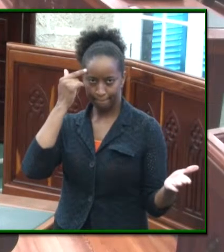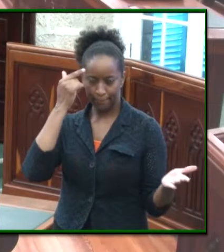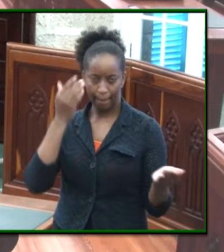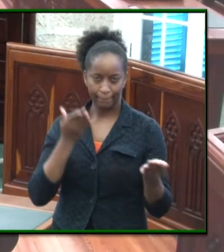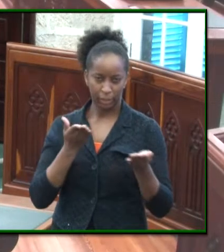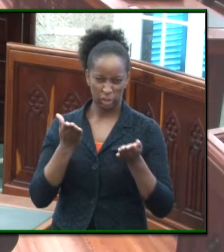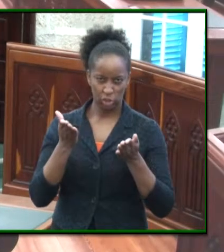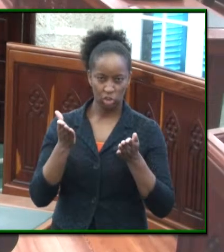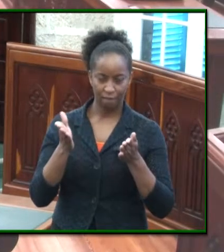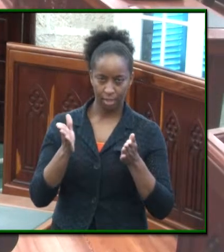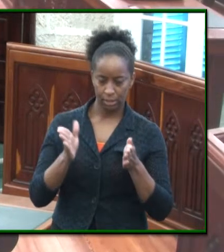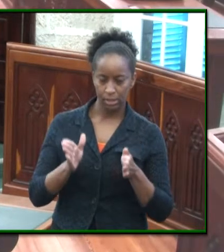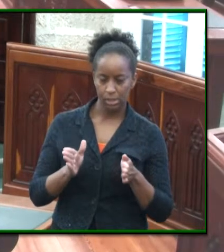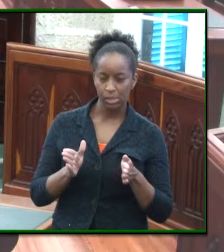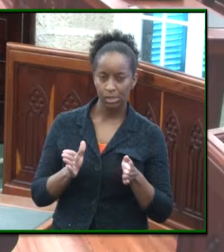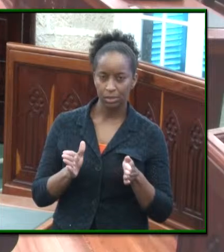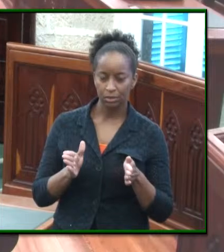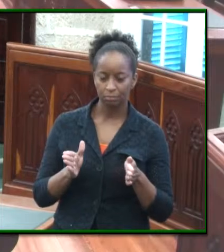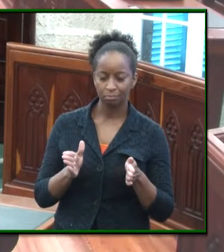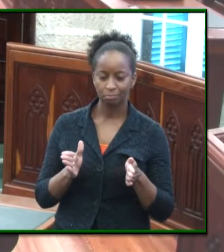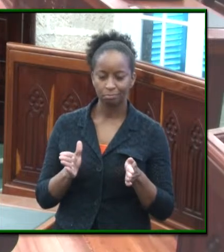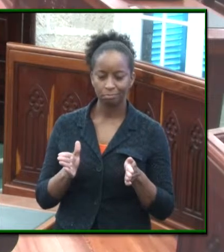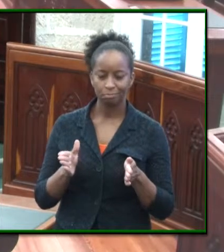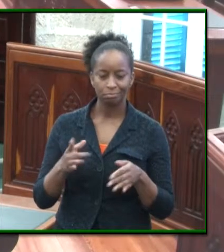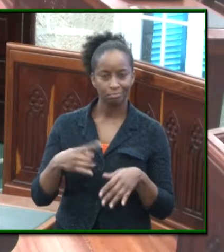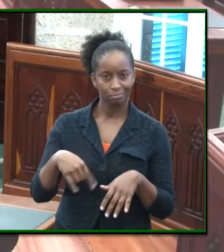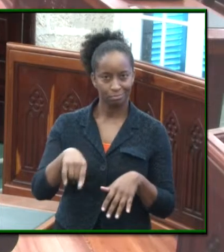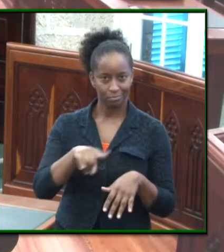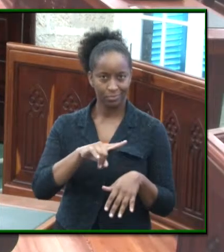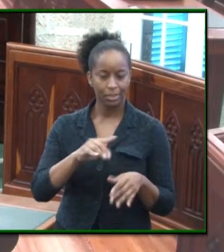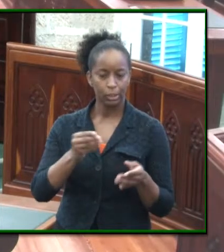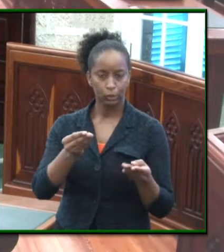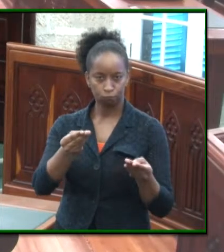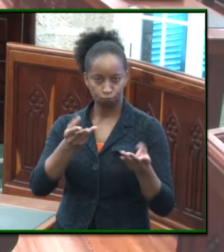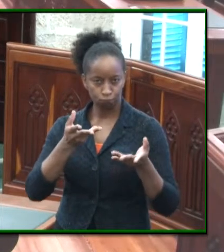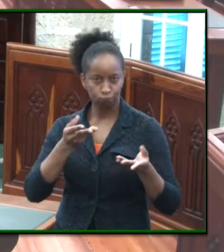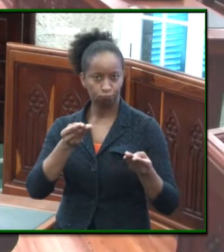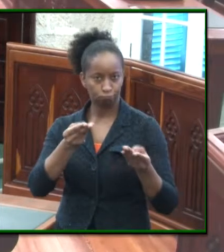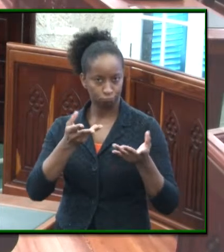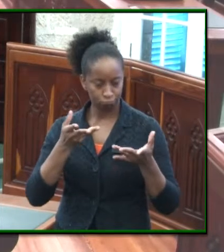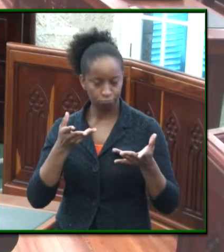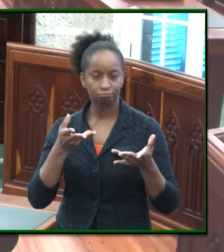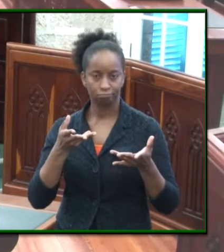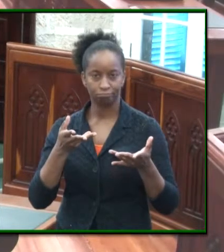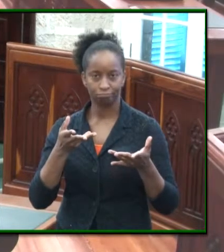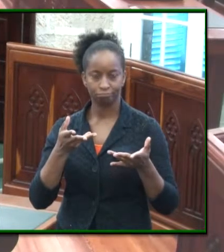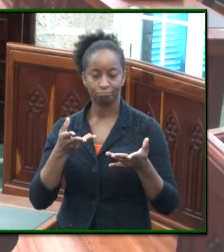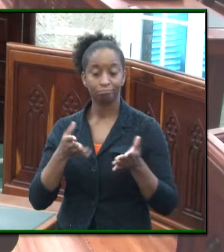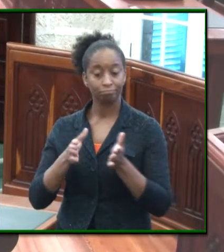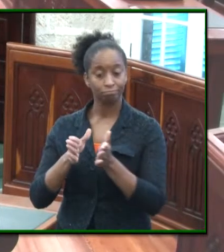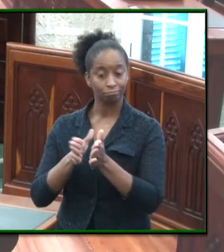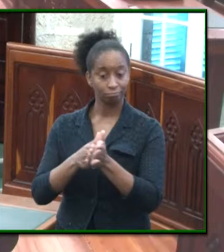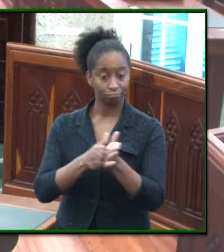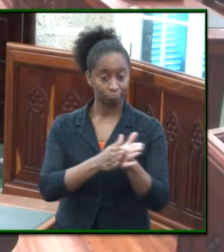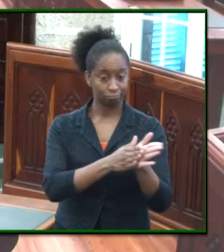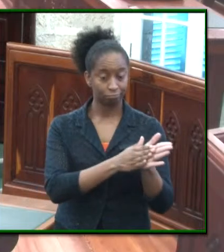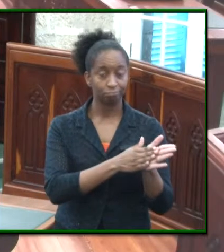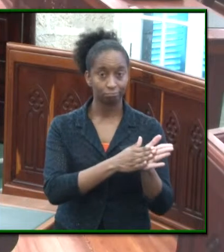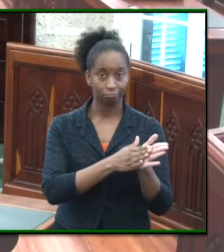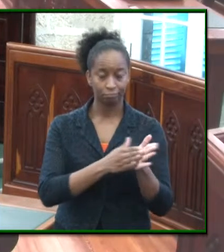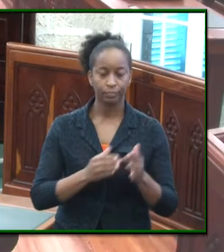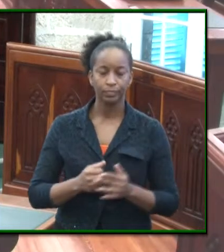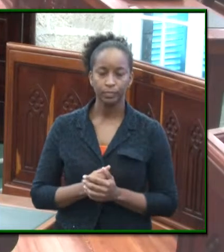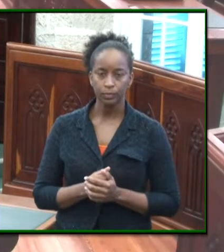the public and indeed this chamber of the works, the good works being done in the office of the